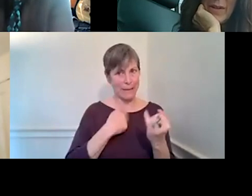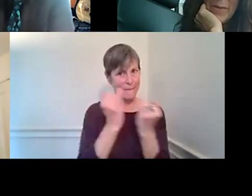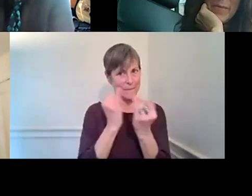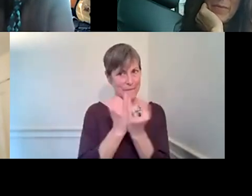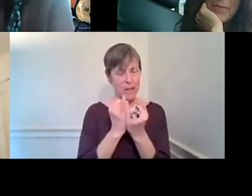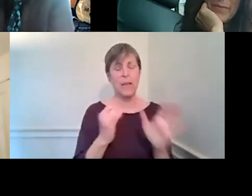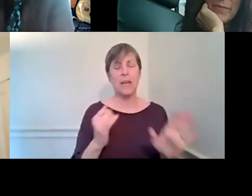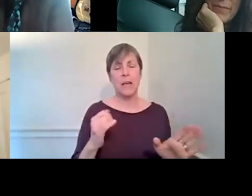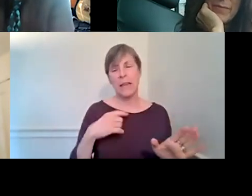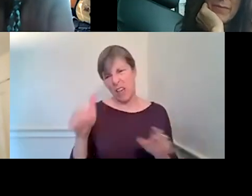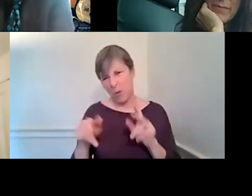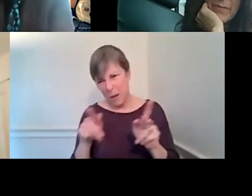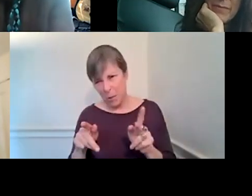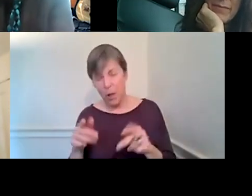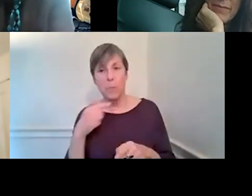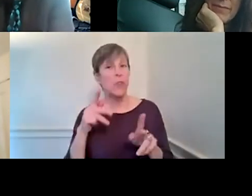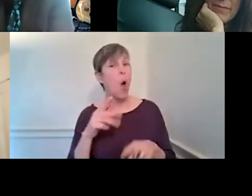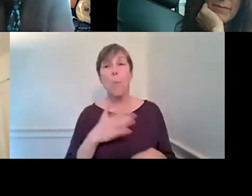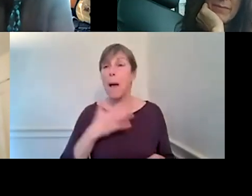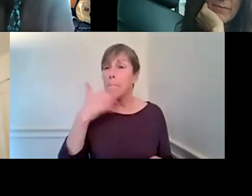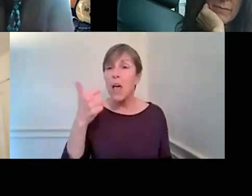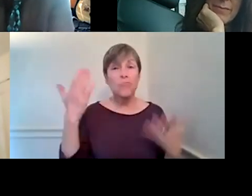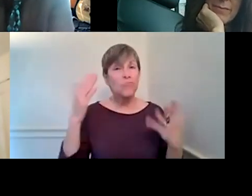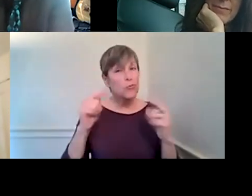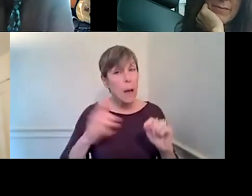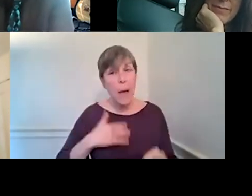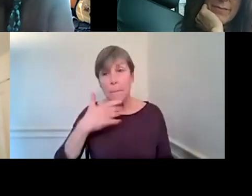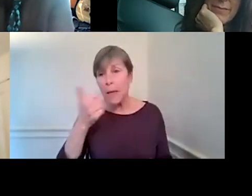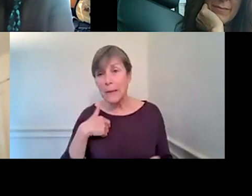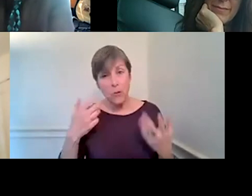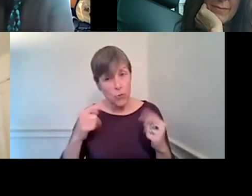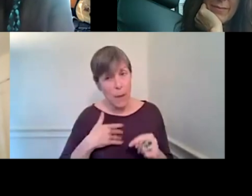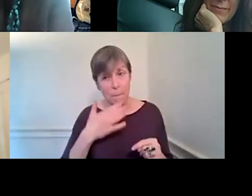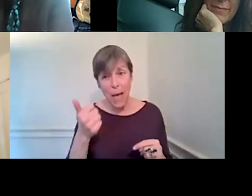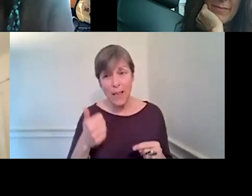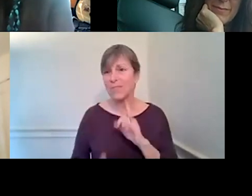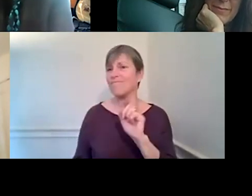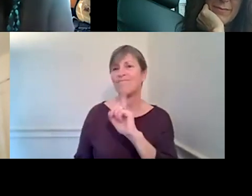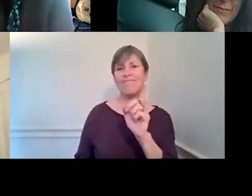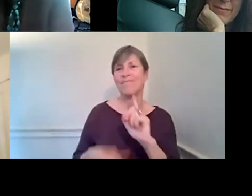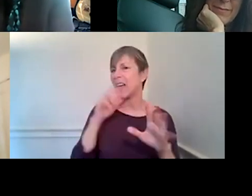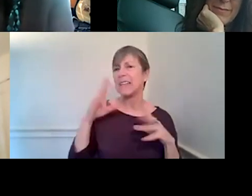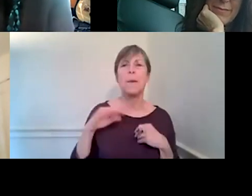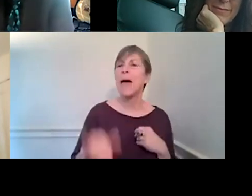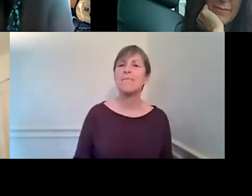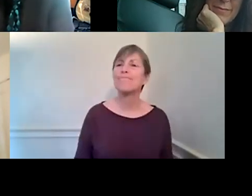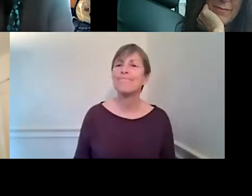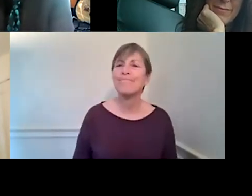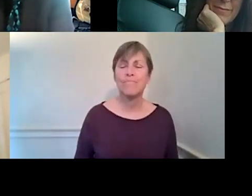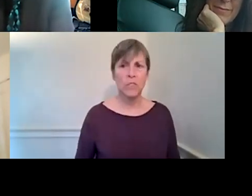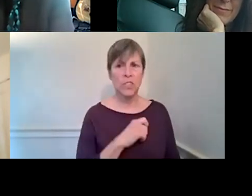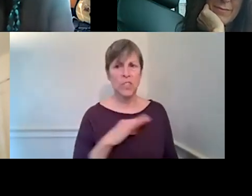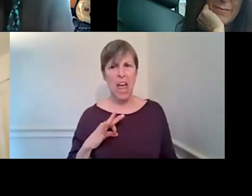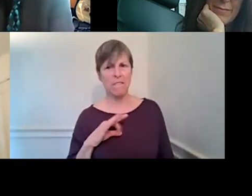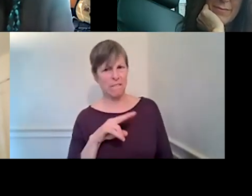get to a point and people say, this is my best, I've tried my best. I always say, I can't accept that. And many of my staff would look at me and say, what do